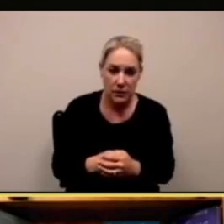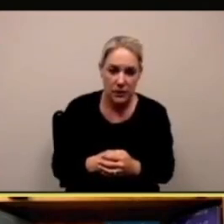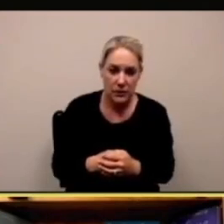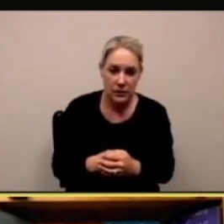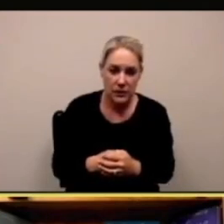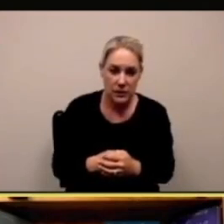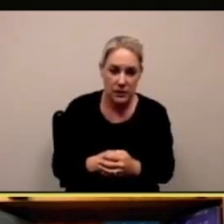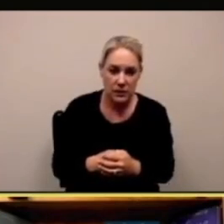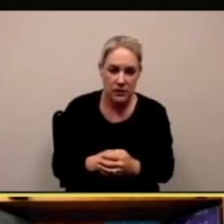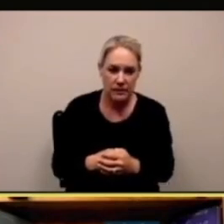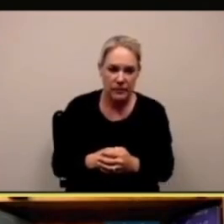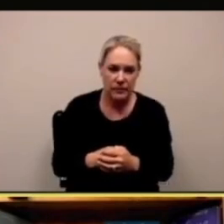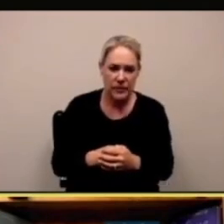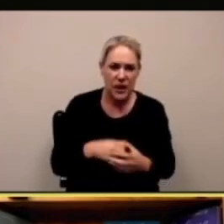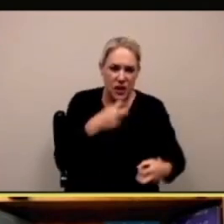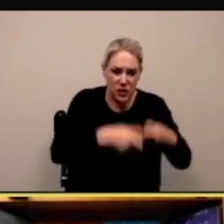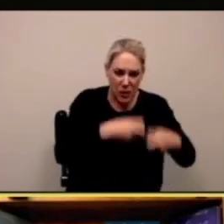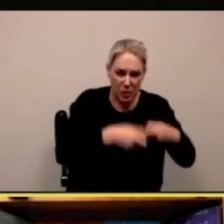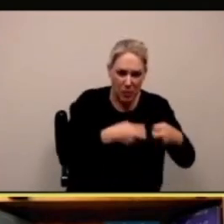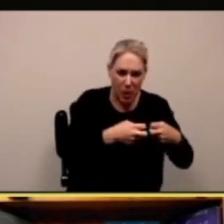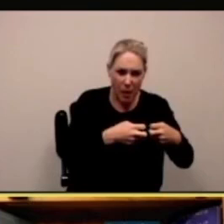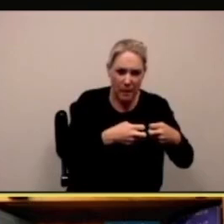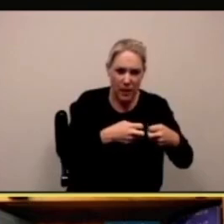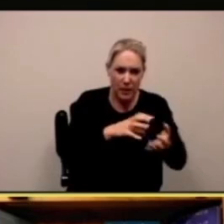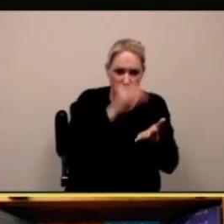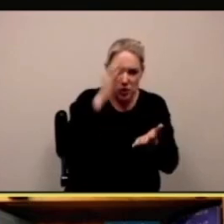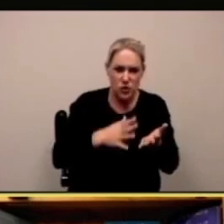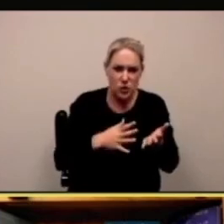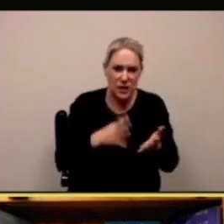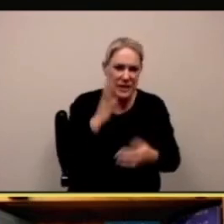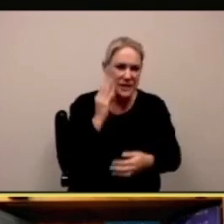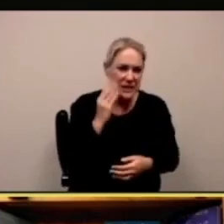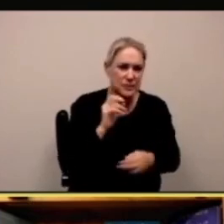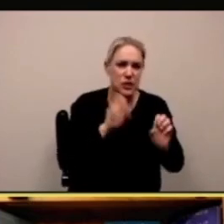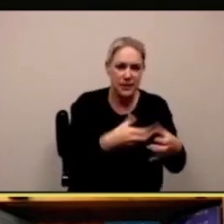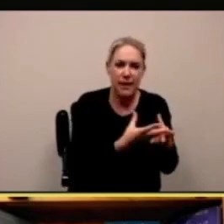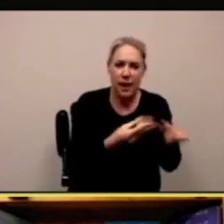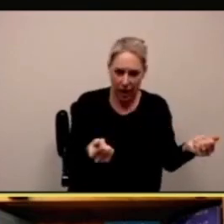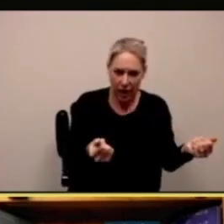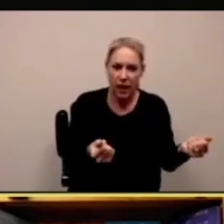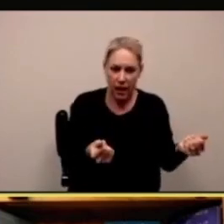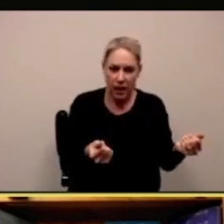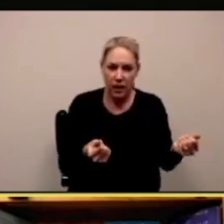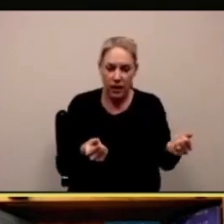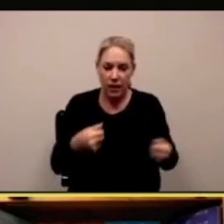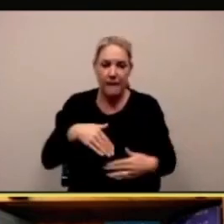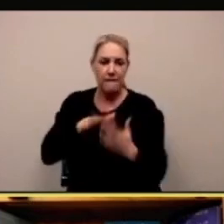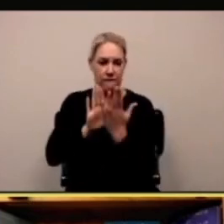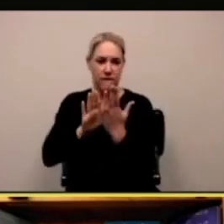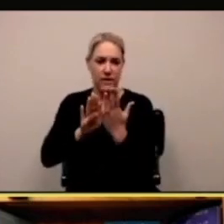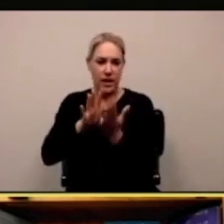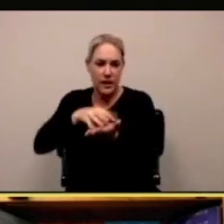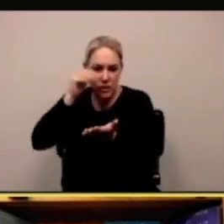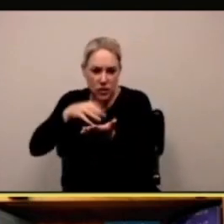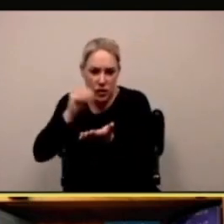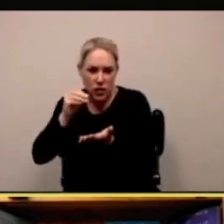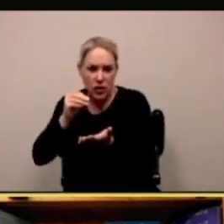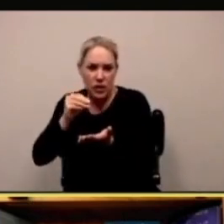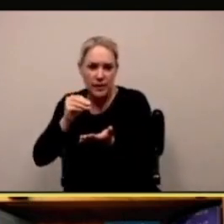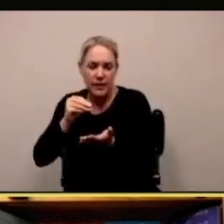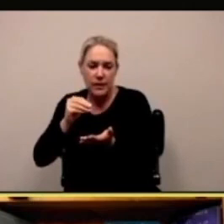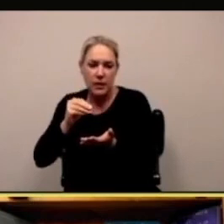reacting or solving the issues that students either face while learning or generally face in life, or we face in